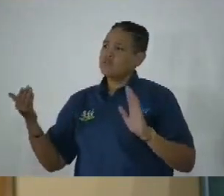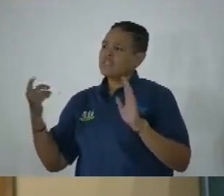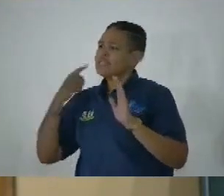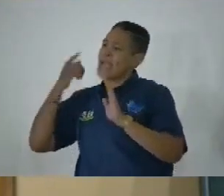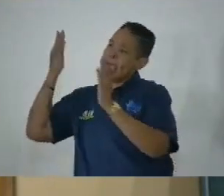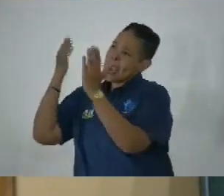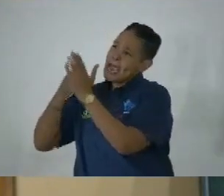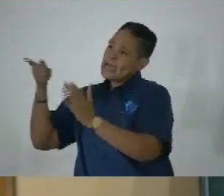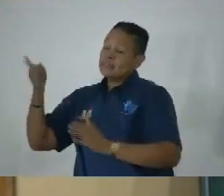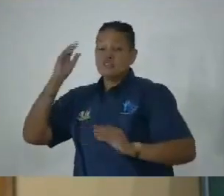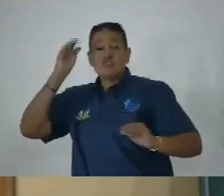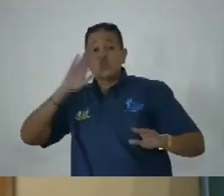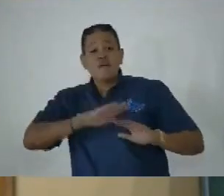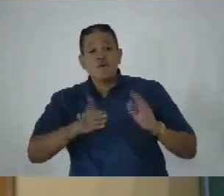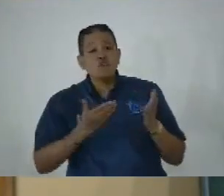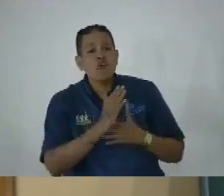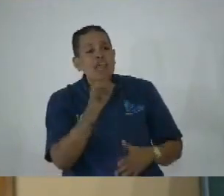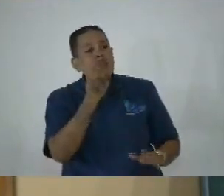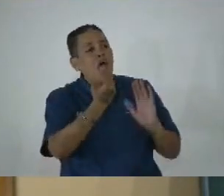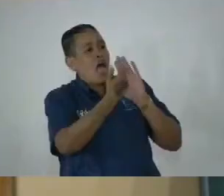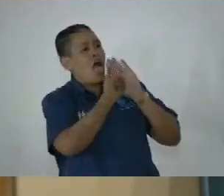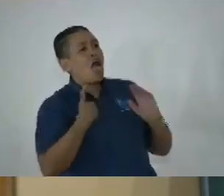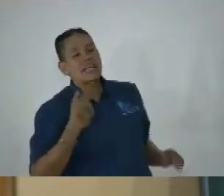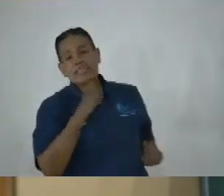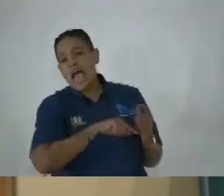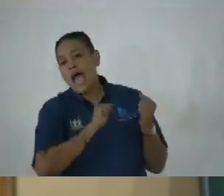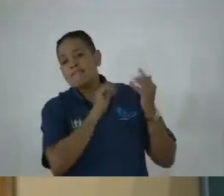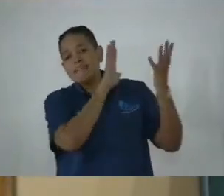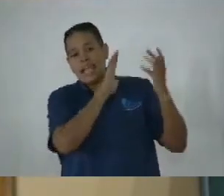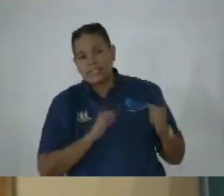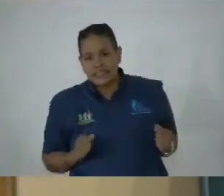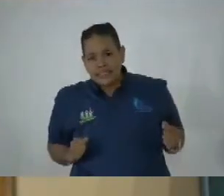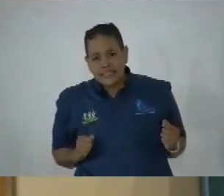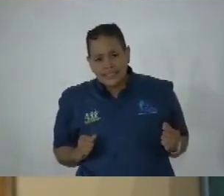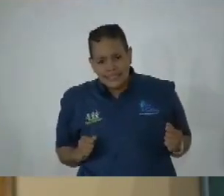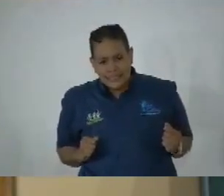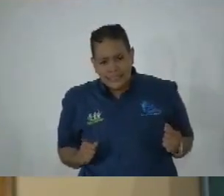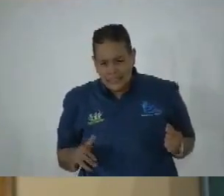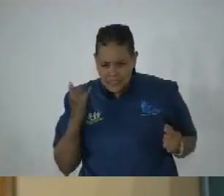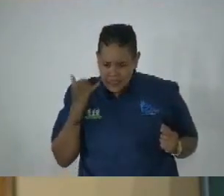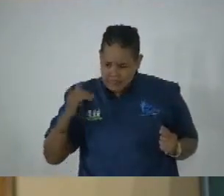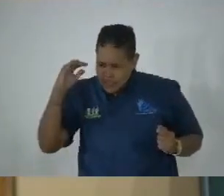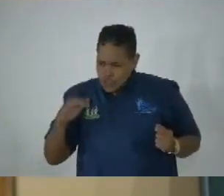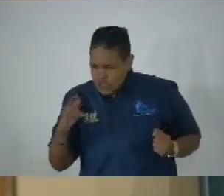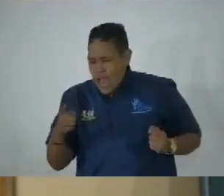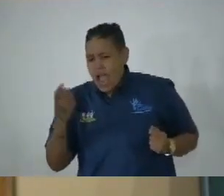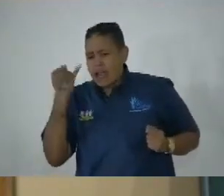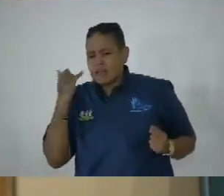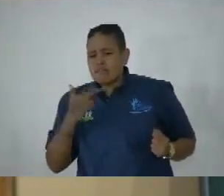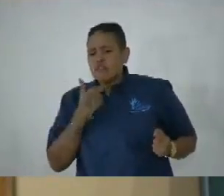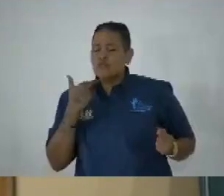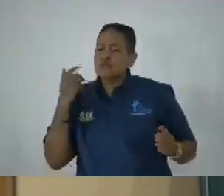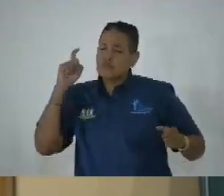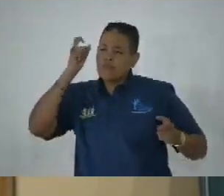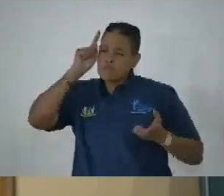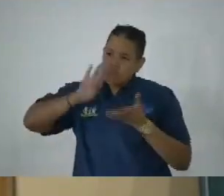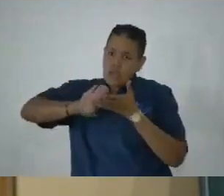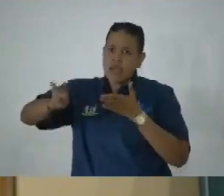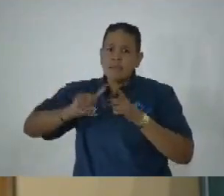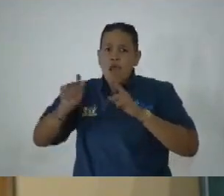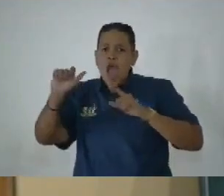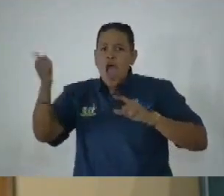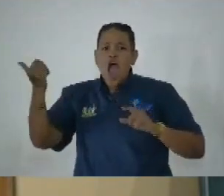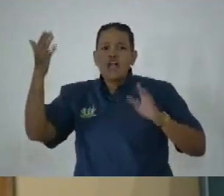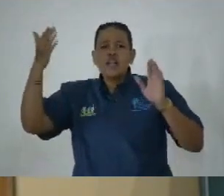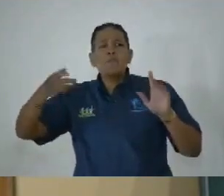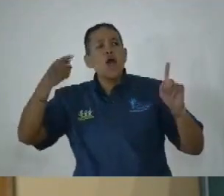No, teacher don't have a right to face their accuser. Now we can see that exemption if it's a child and if it's at risk or whatever, but any other accuser,